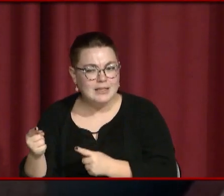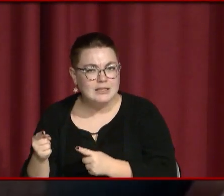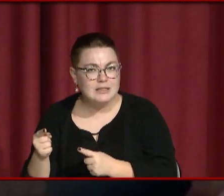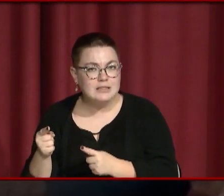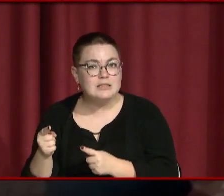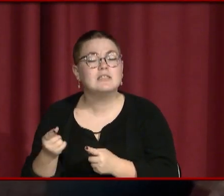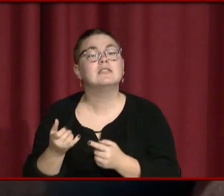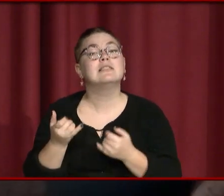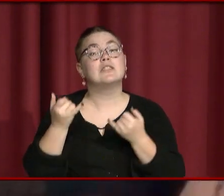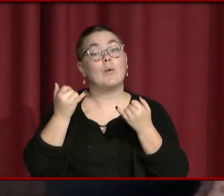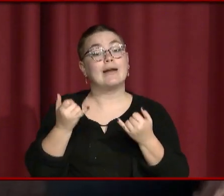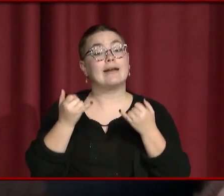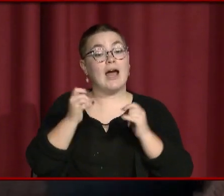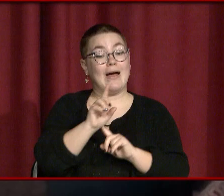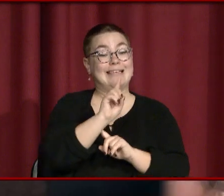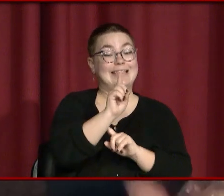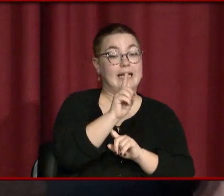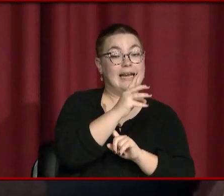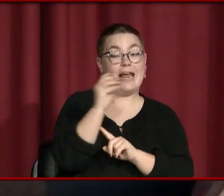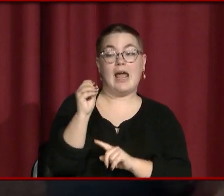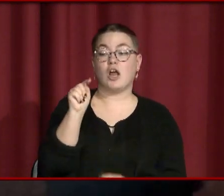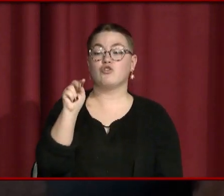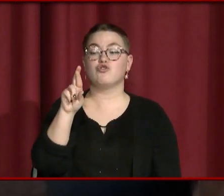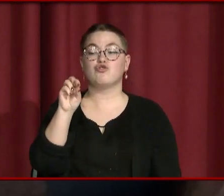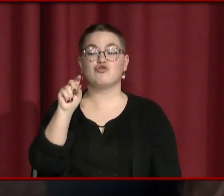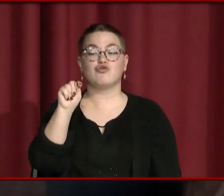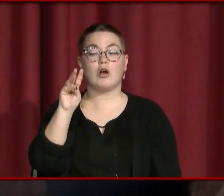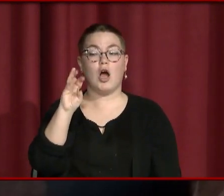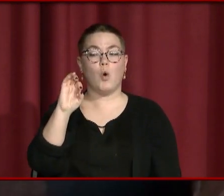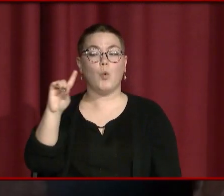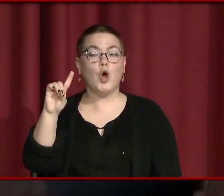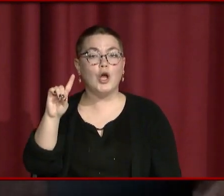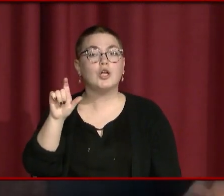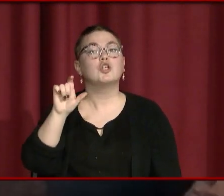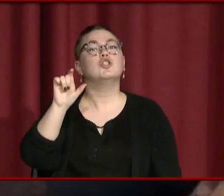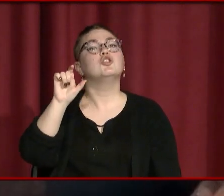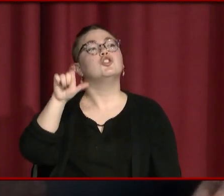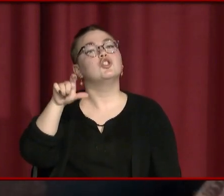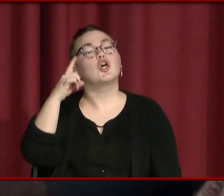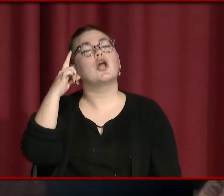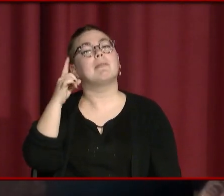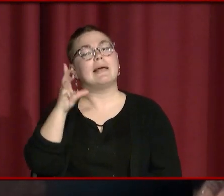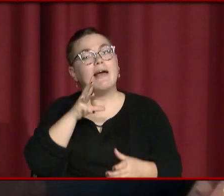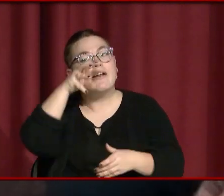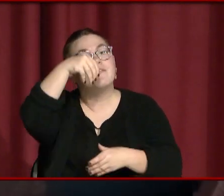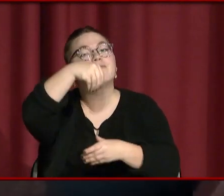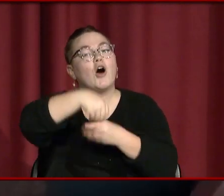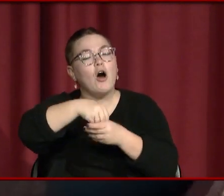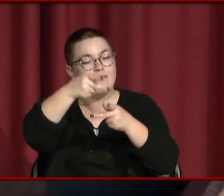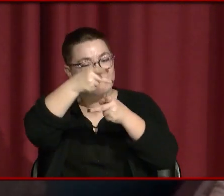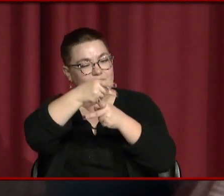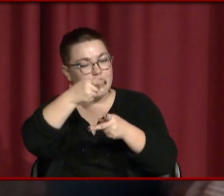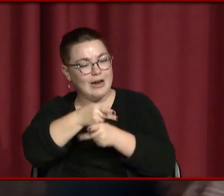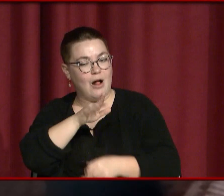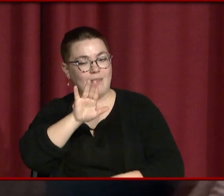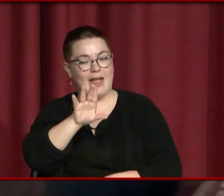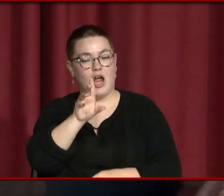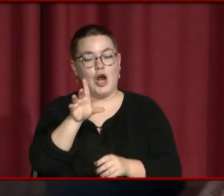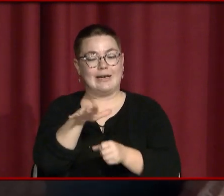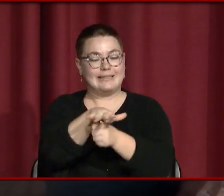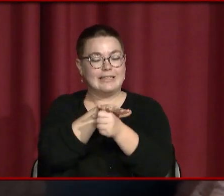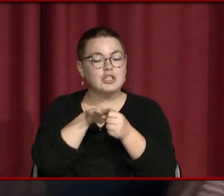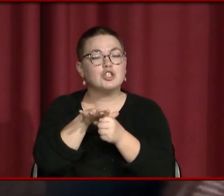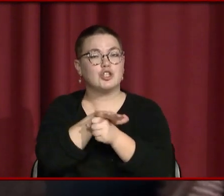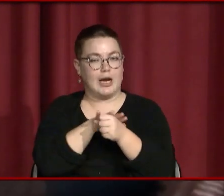chance for Daytonians to come out and talk about what they think their district should be. And the commission not only has to listen, which the